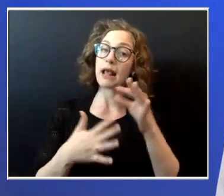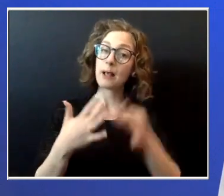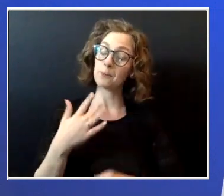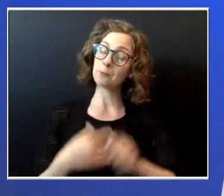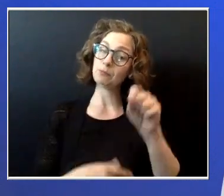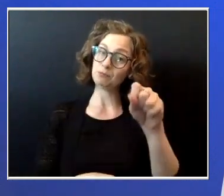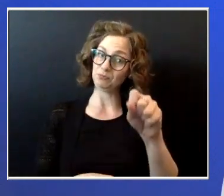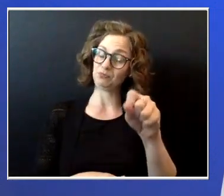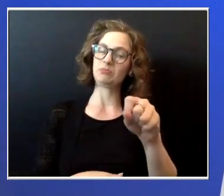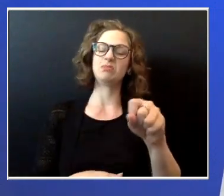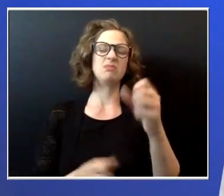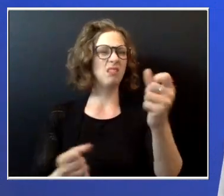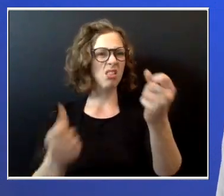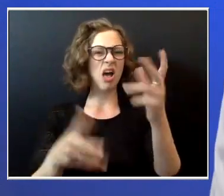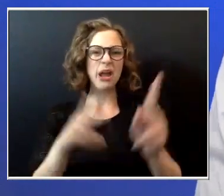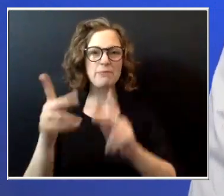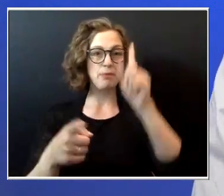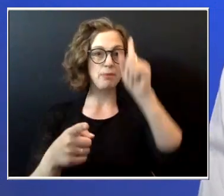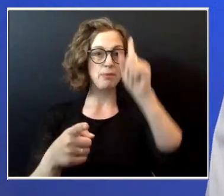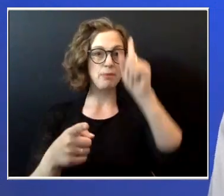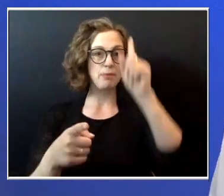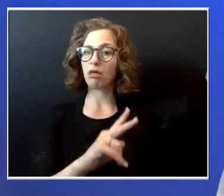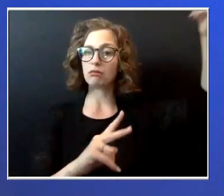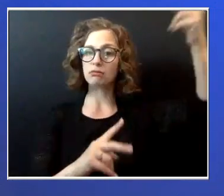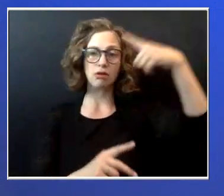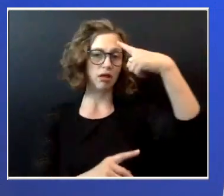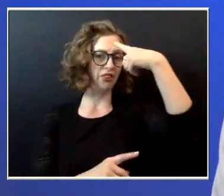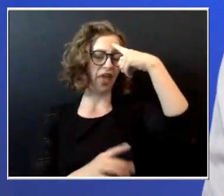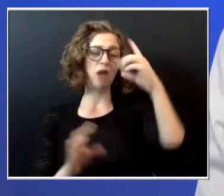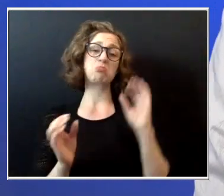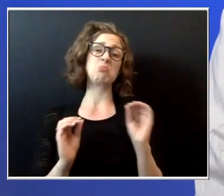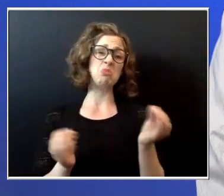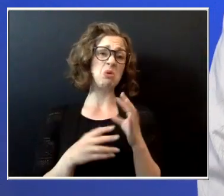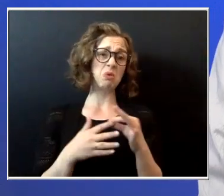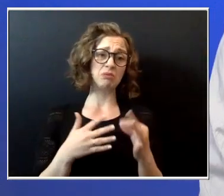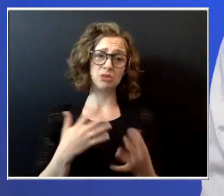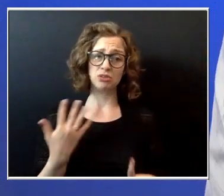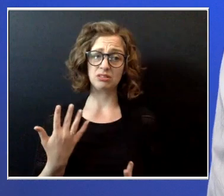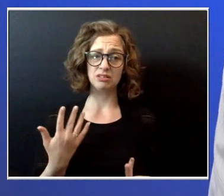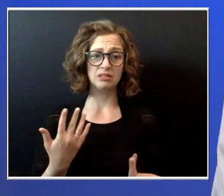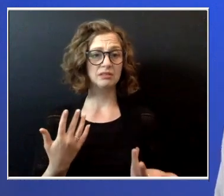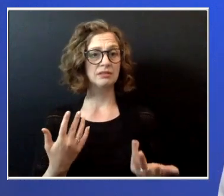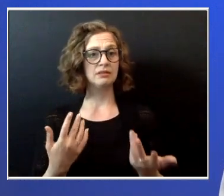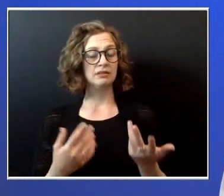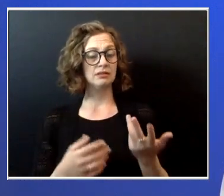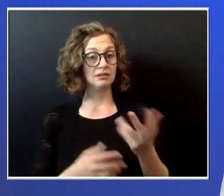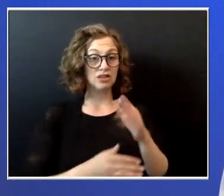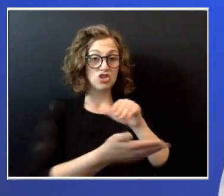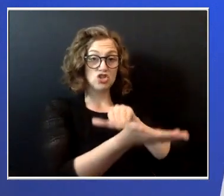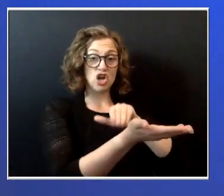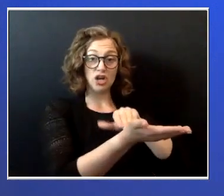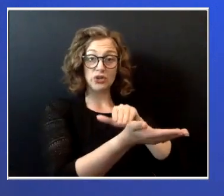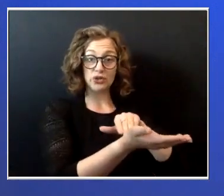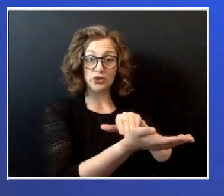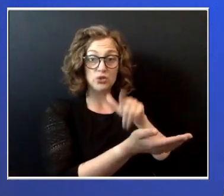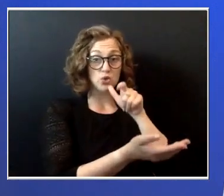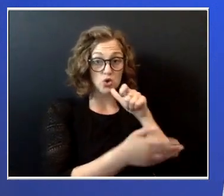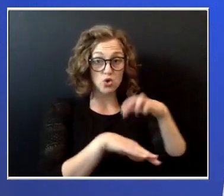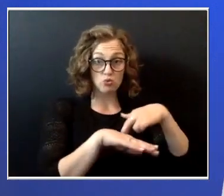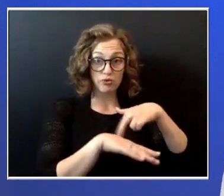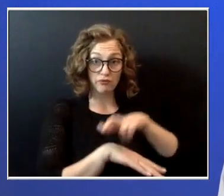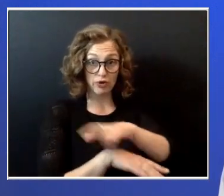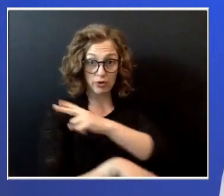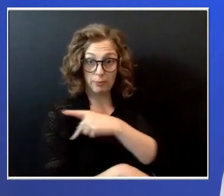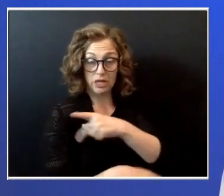misconception. I hear even from providers that refer to me that they tell patients there's nothing that can be done.